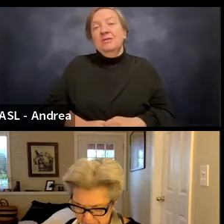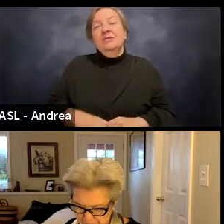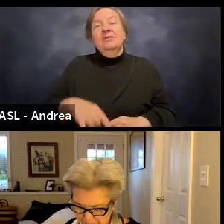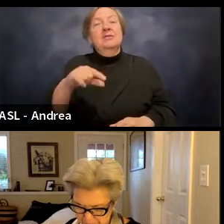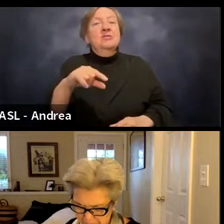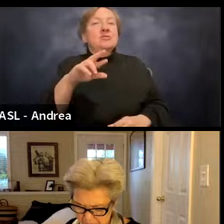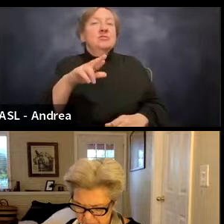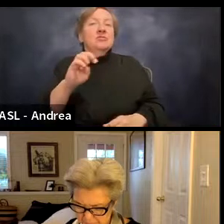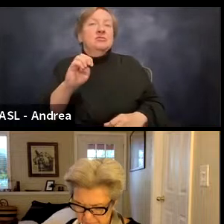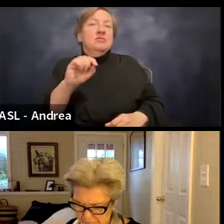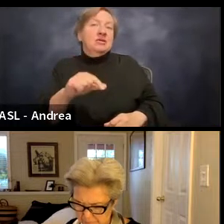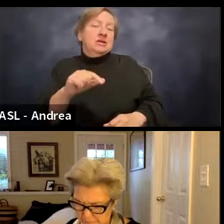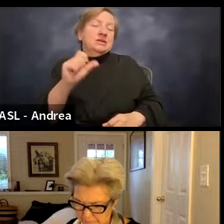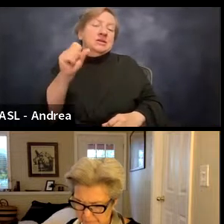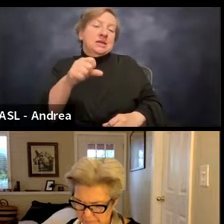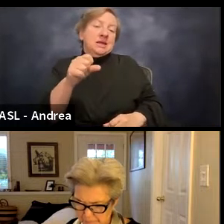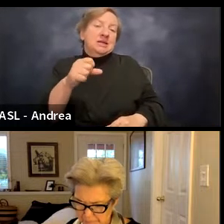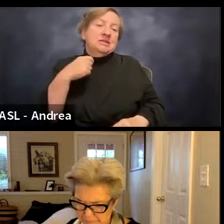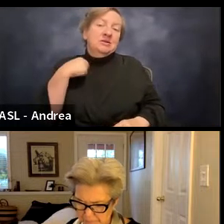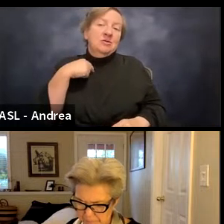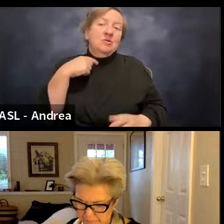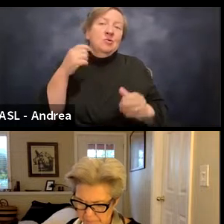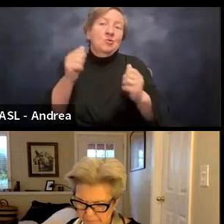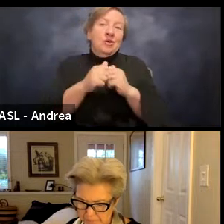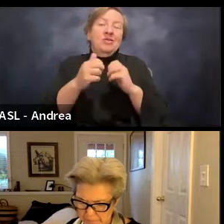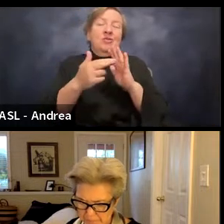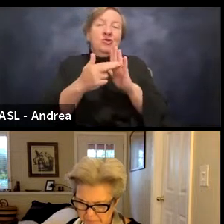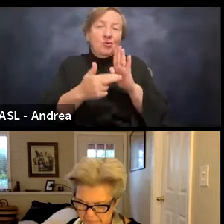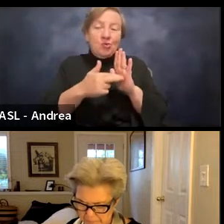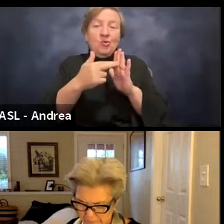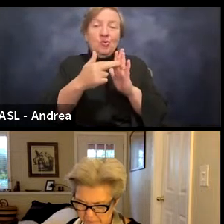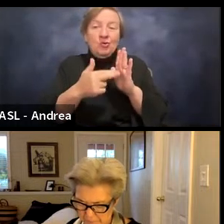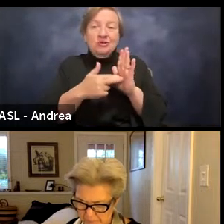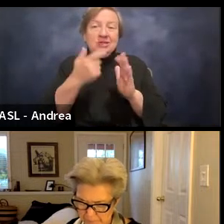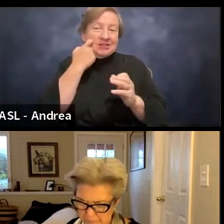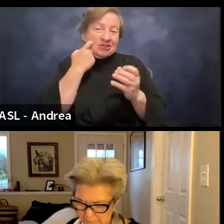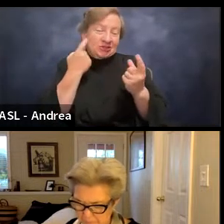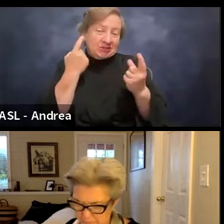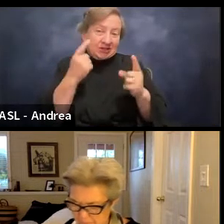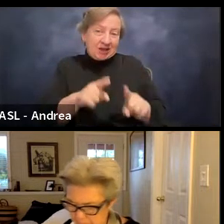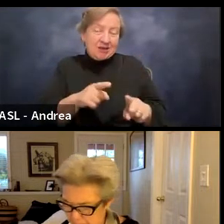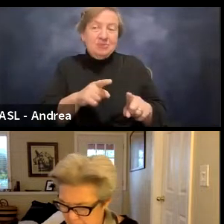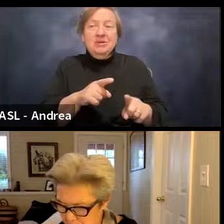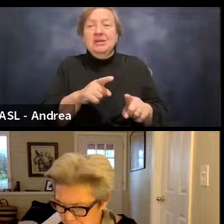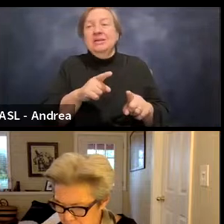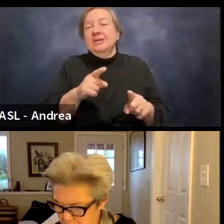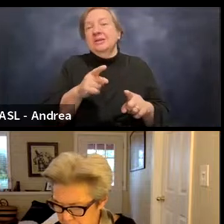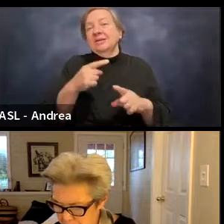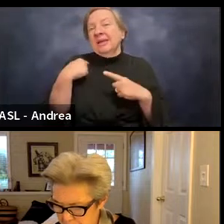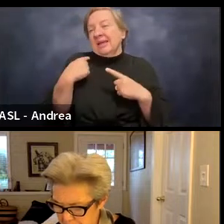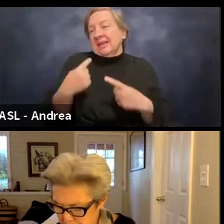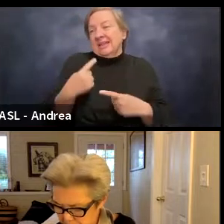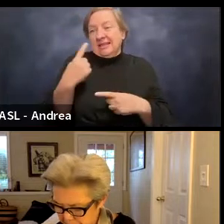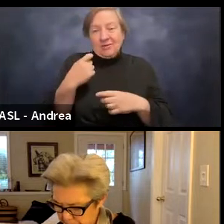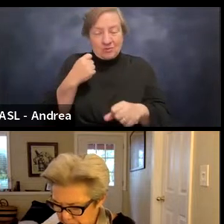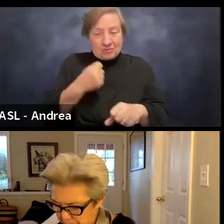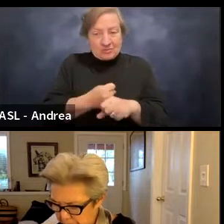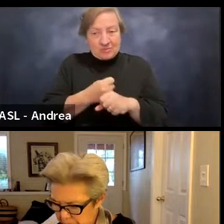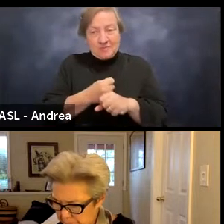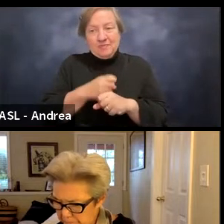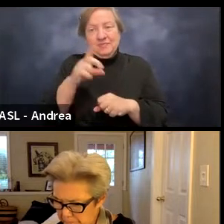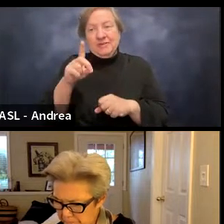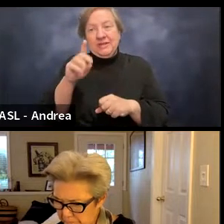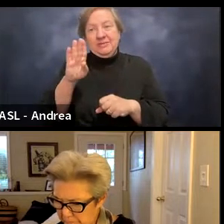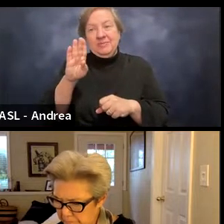Yeah, we are with the rulemaking that just happened within the last year impacting the